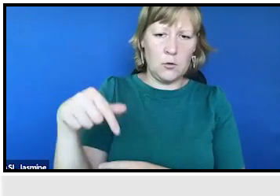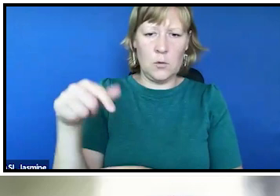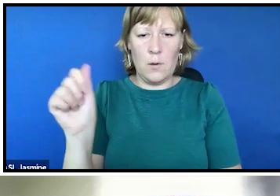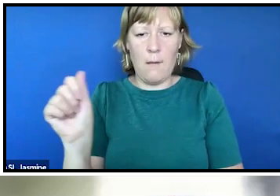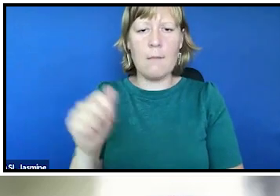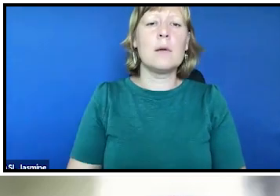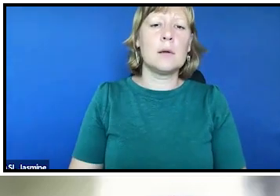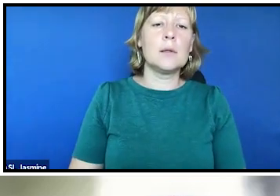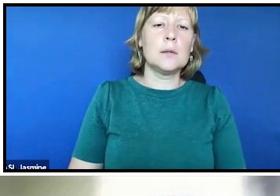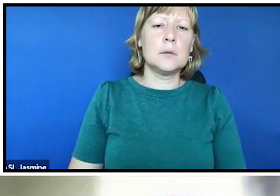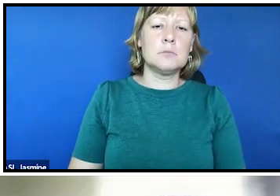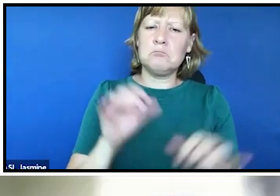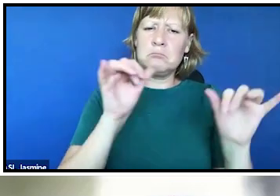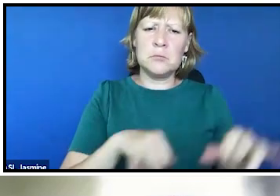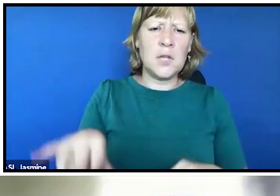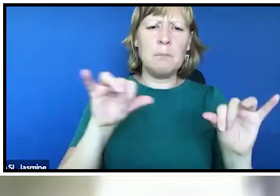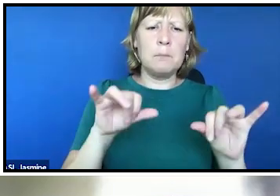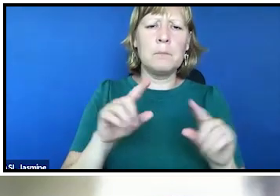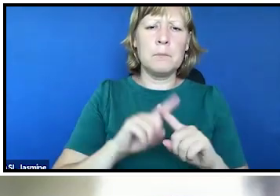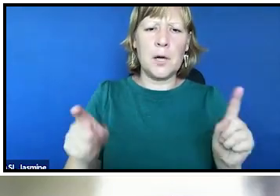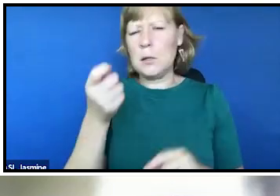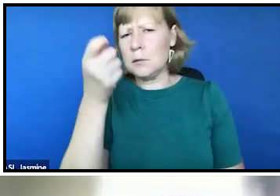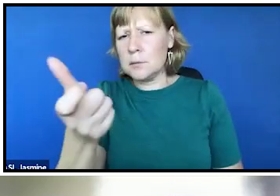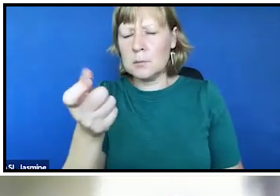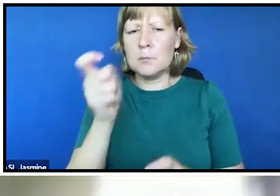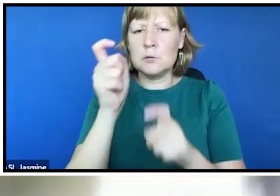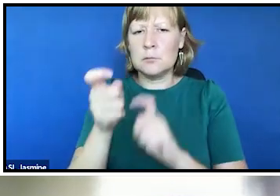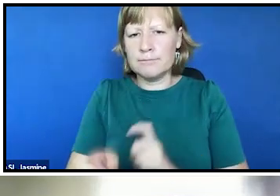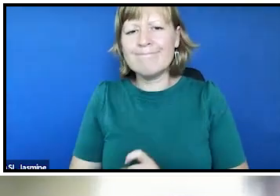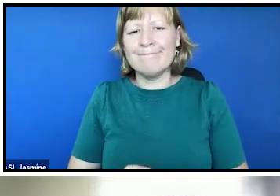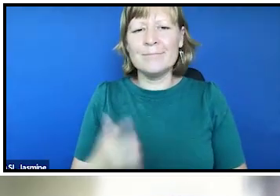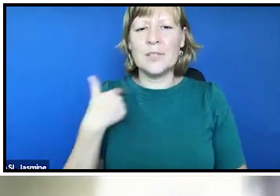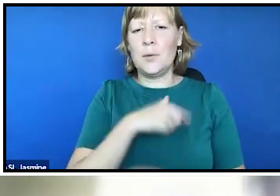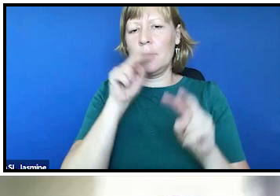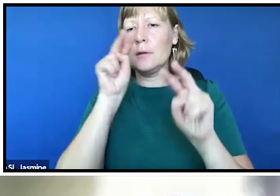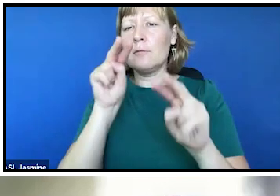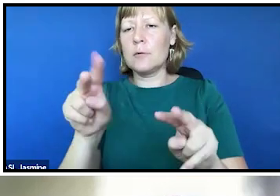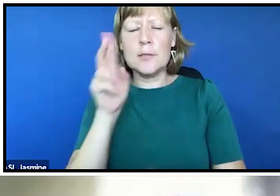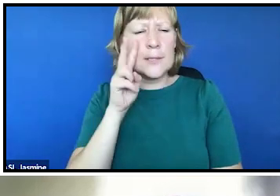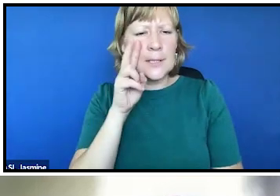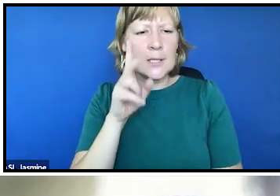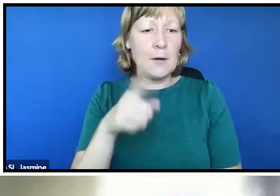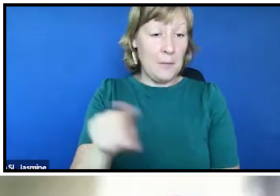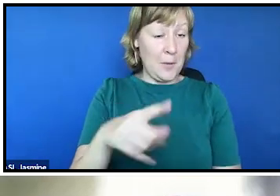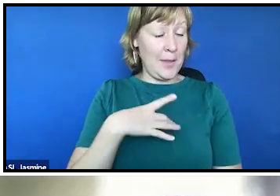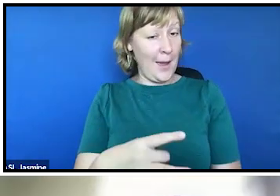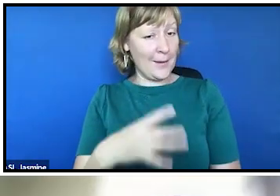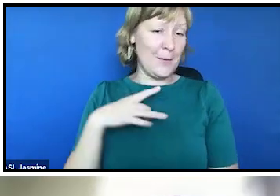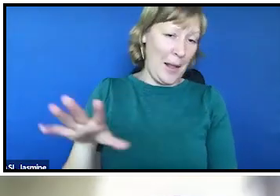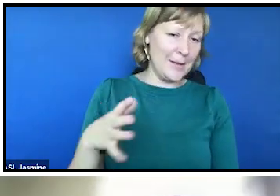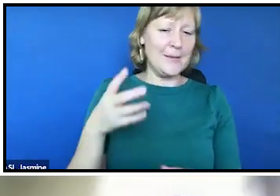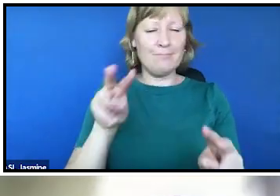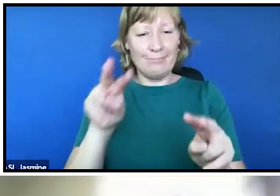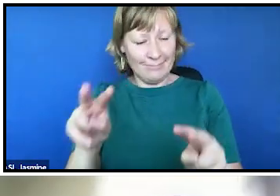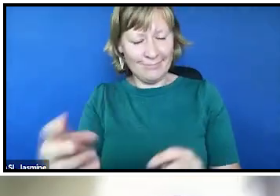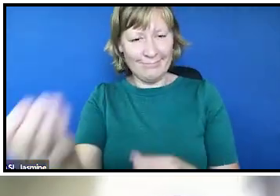different. We'll be very excited to see and hear what you have to say regarding our particular newsletter. And